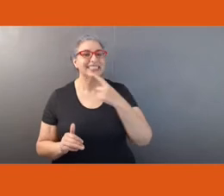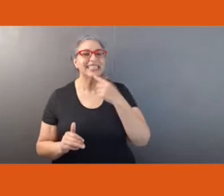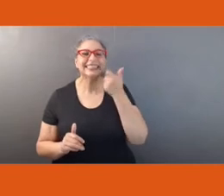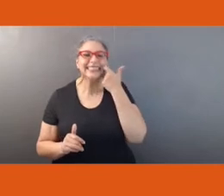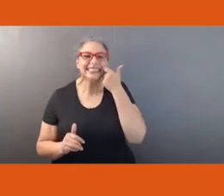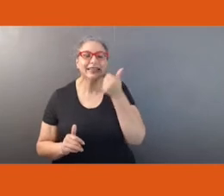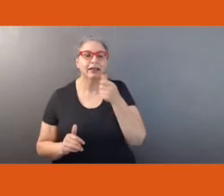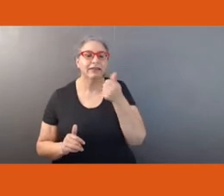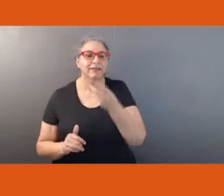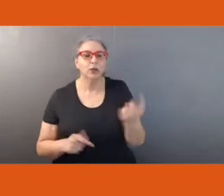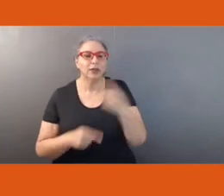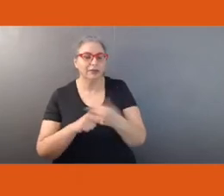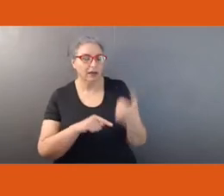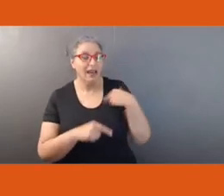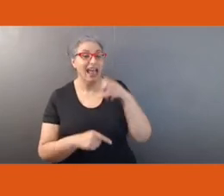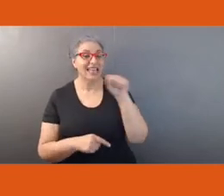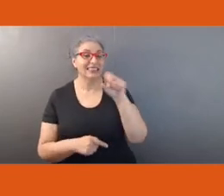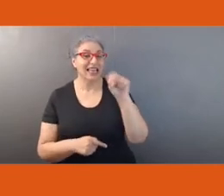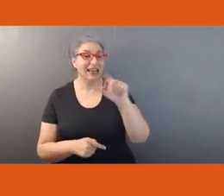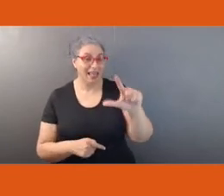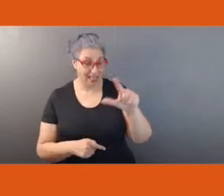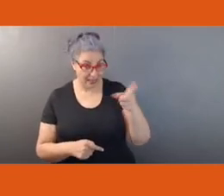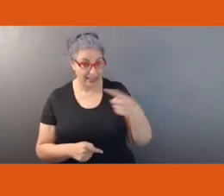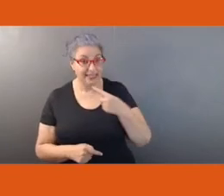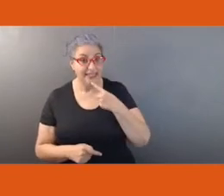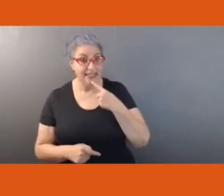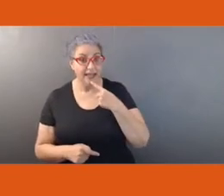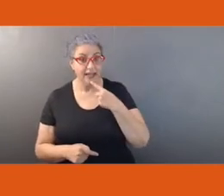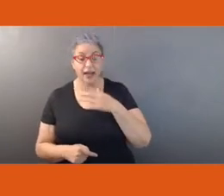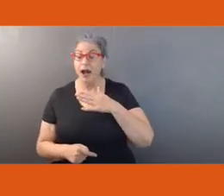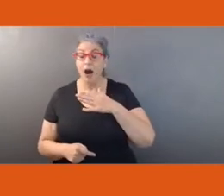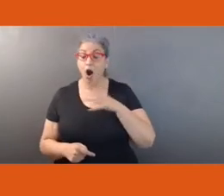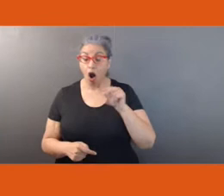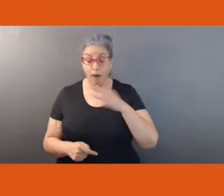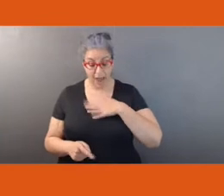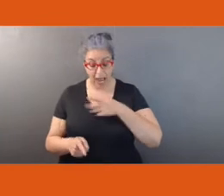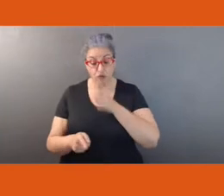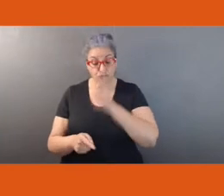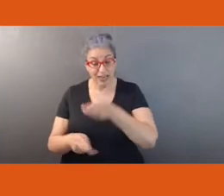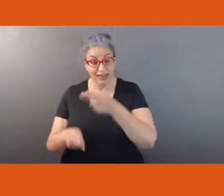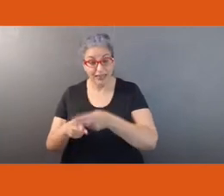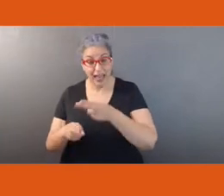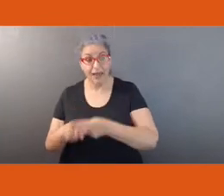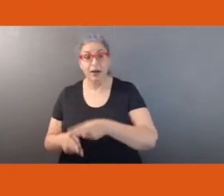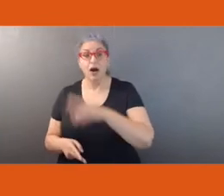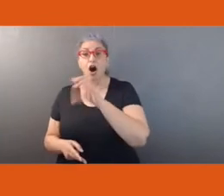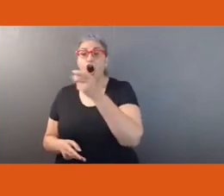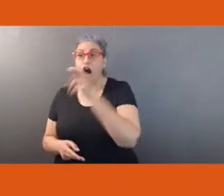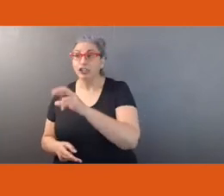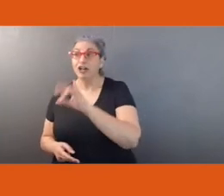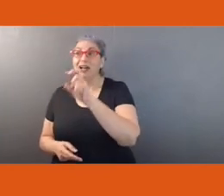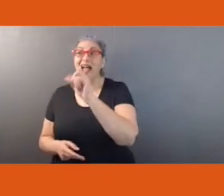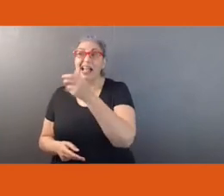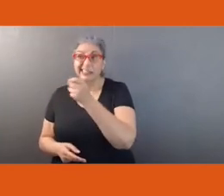other day, SNL, right? That his real name is Oscar Isaac Hernandez